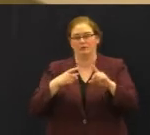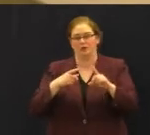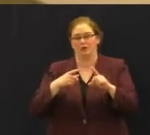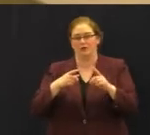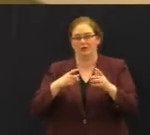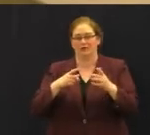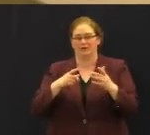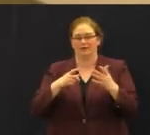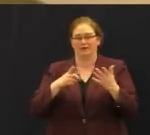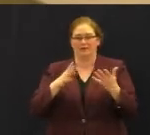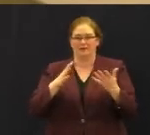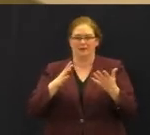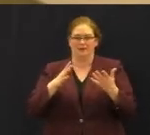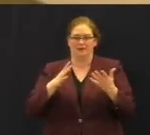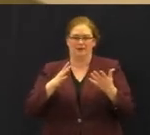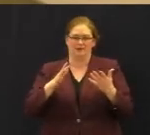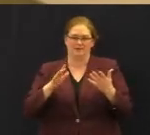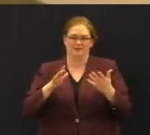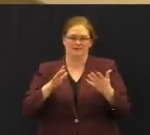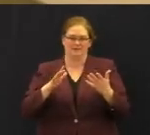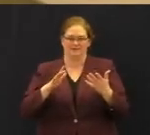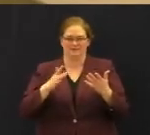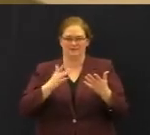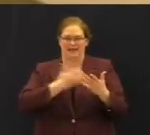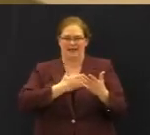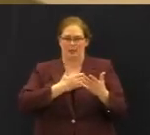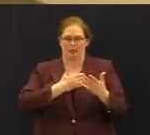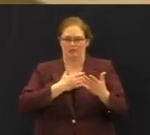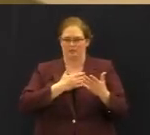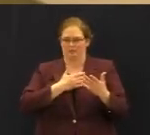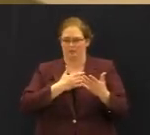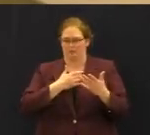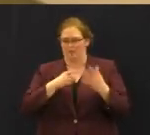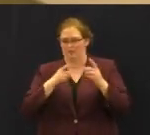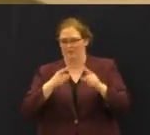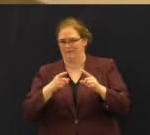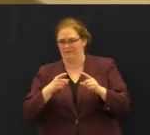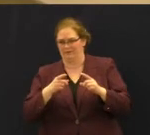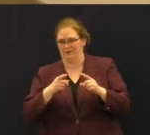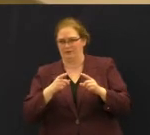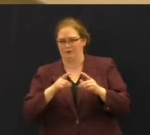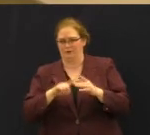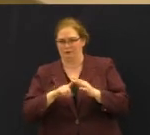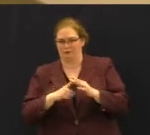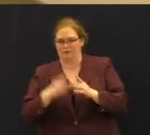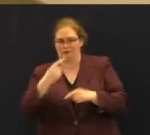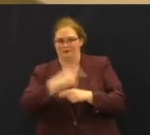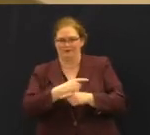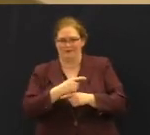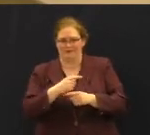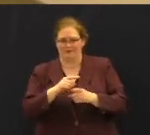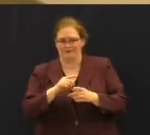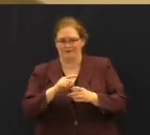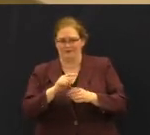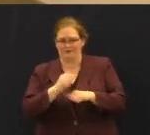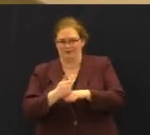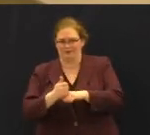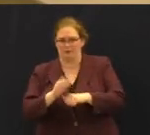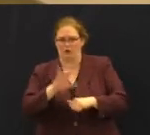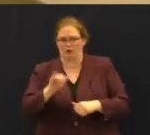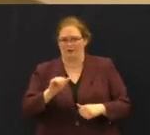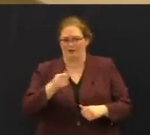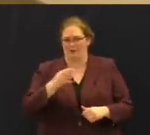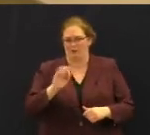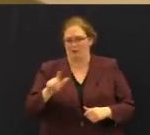29th is what we've been targeting as kind of our kind of startup date, kind of getting everything in place so that early April, health and